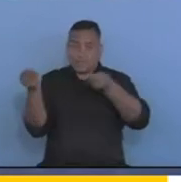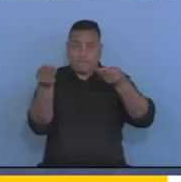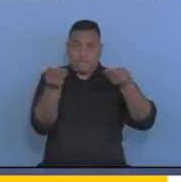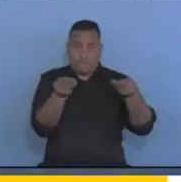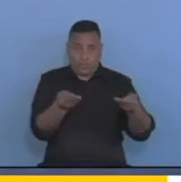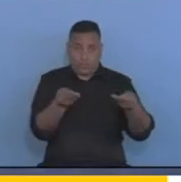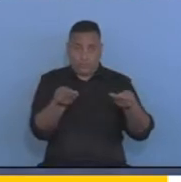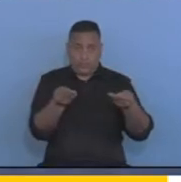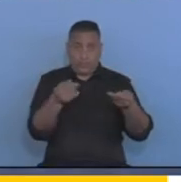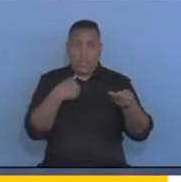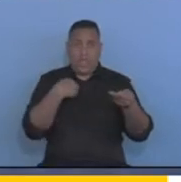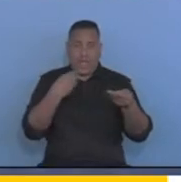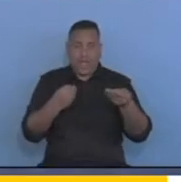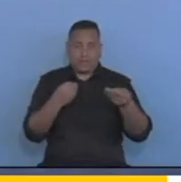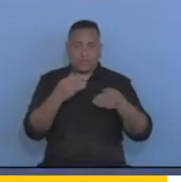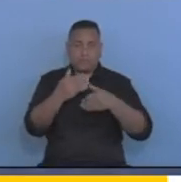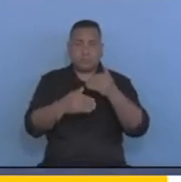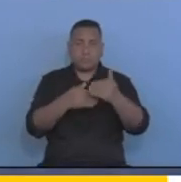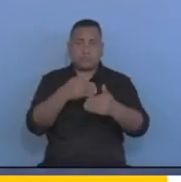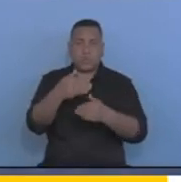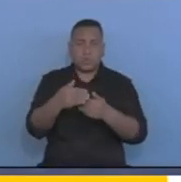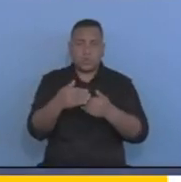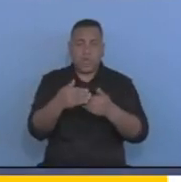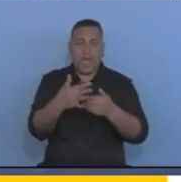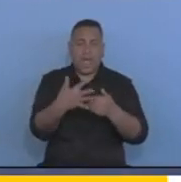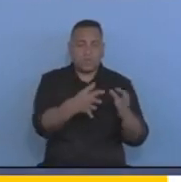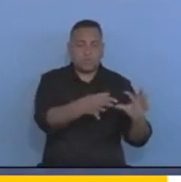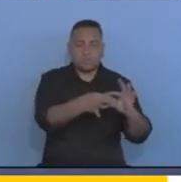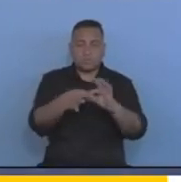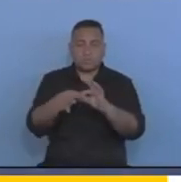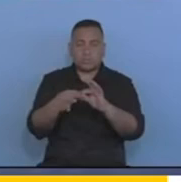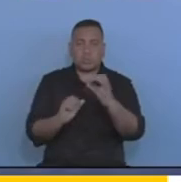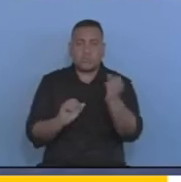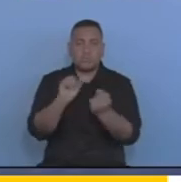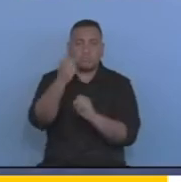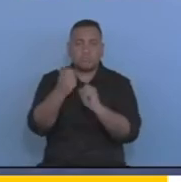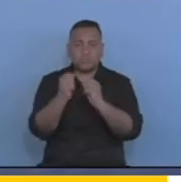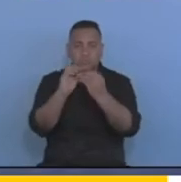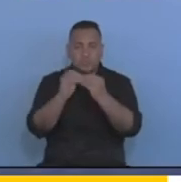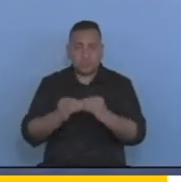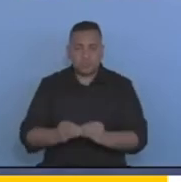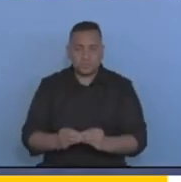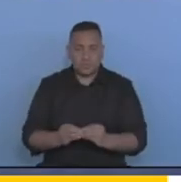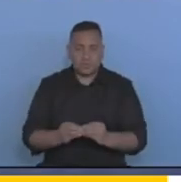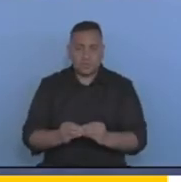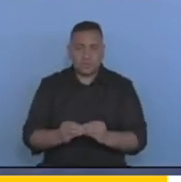process my motor control system to allow that process to be achieved.